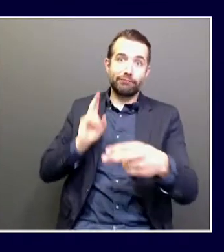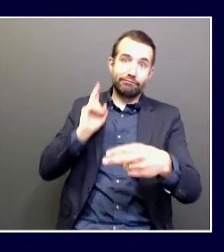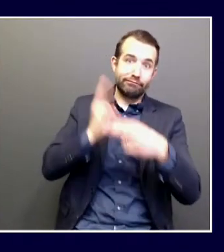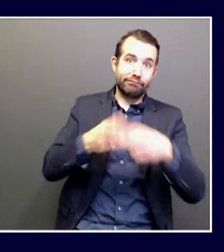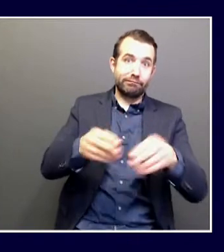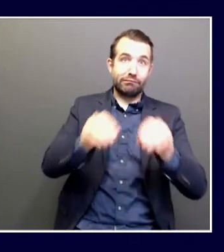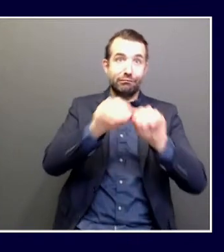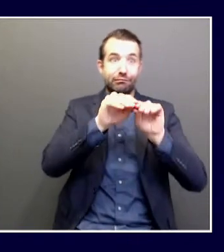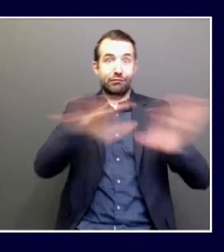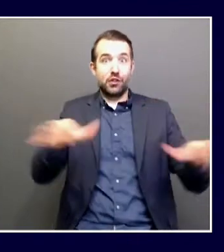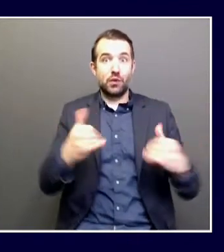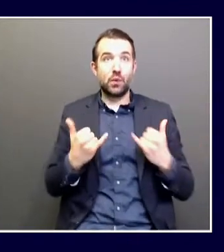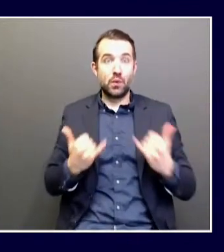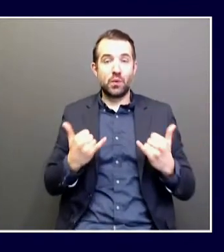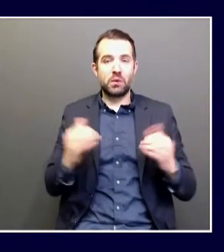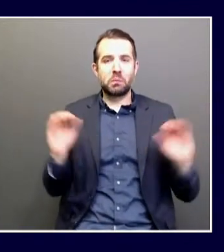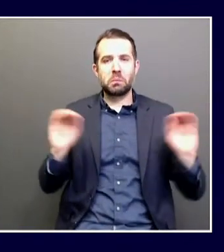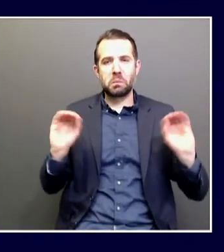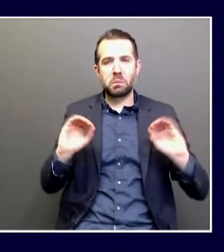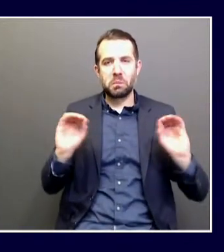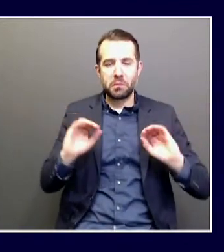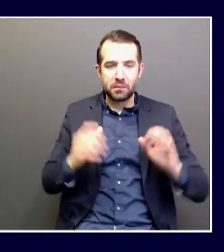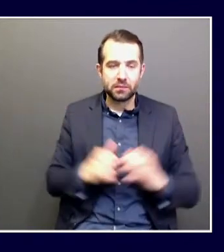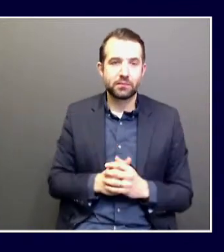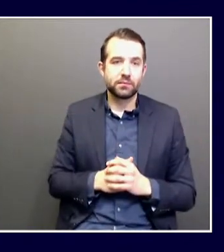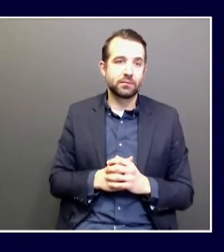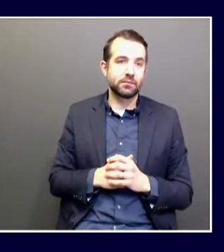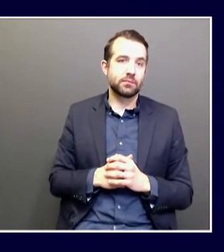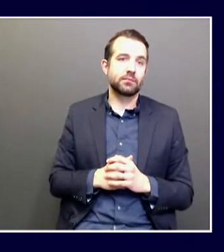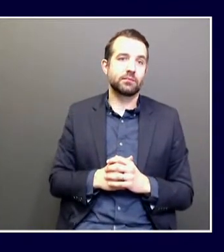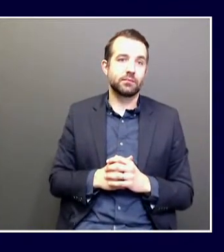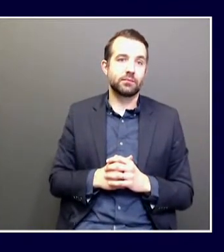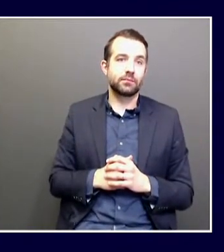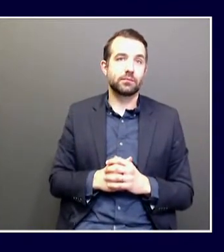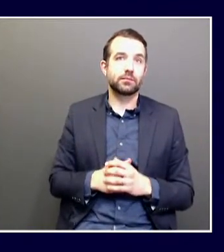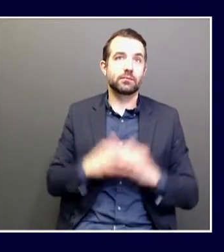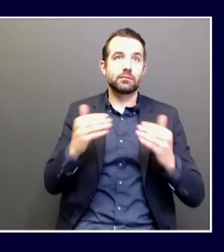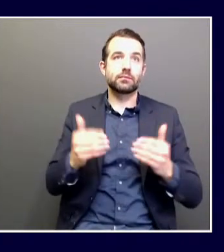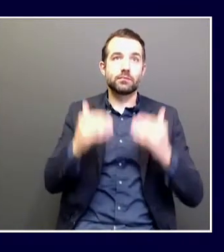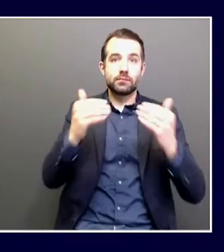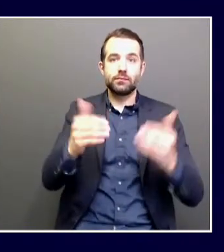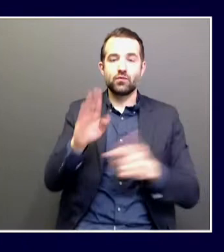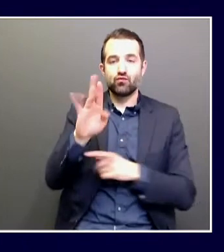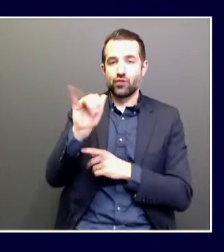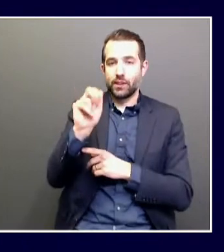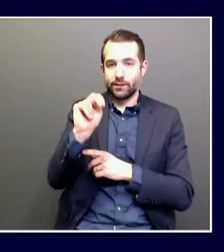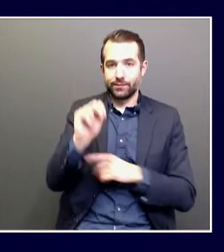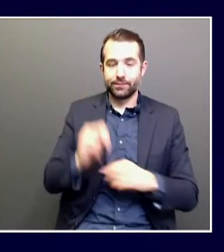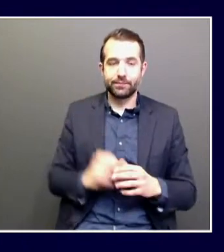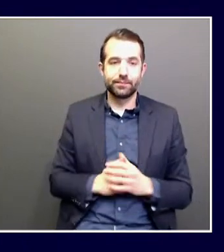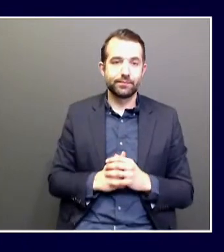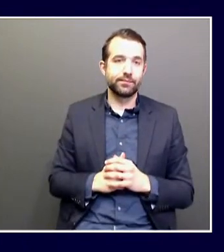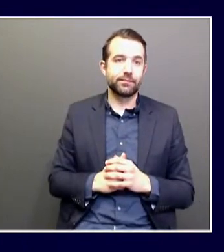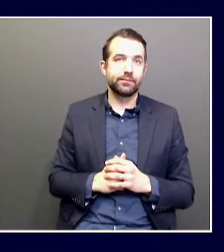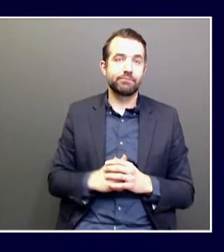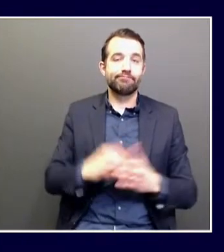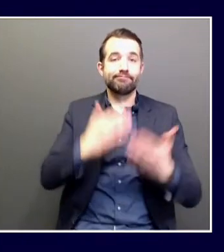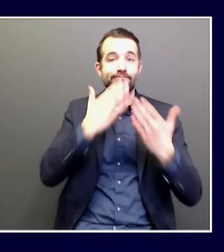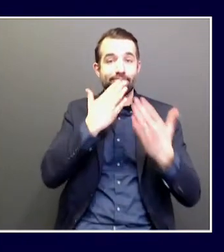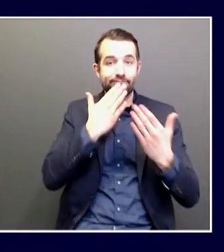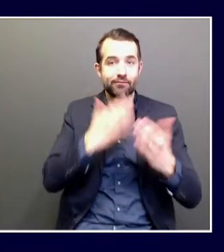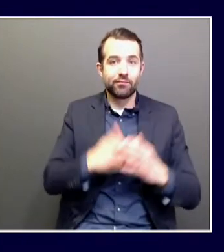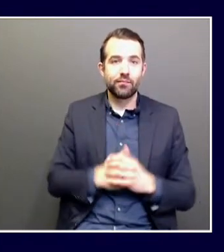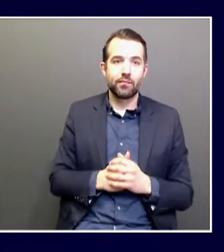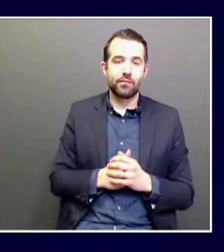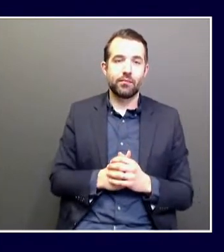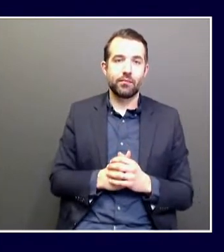All right, thank you. Mm-hmm. Let me go to Brian Sullivan next. Thank you, Dr. Shah. We